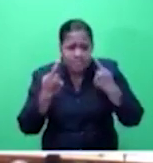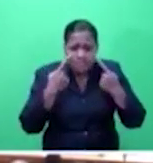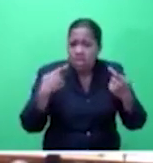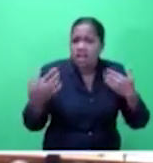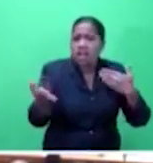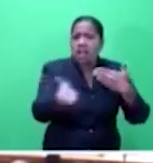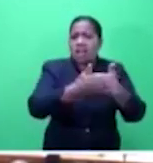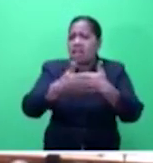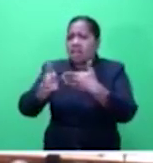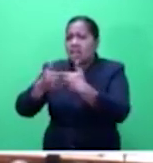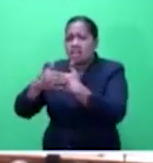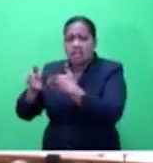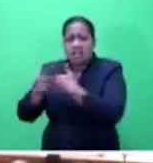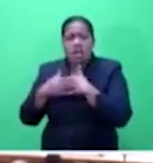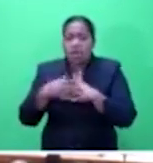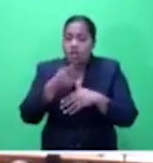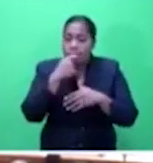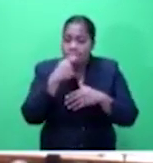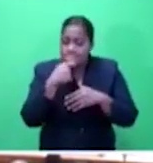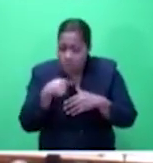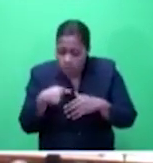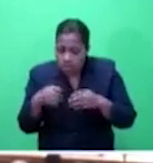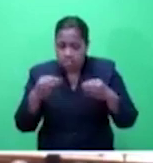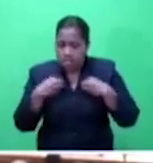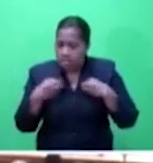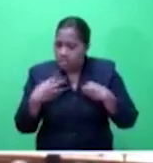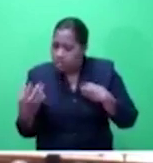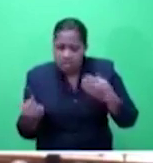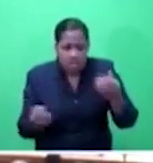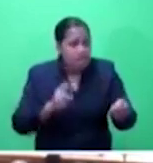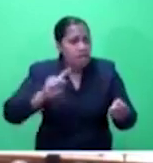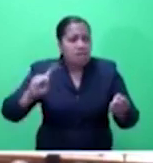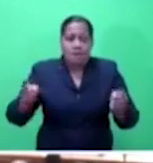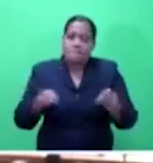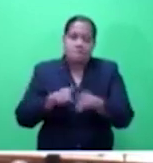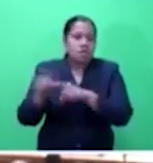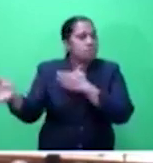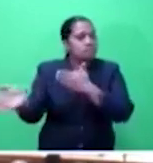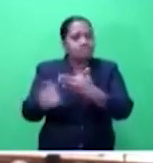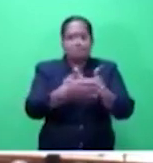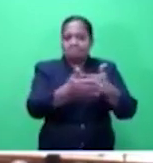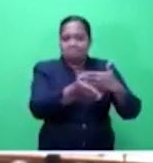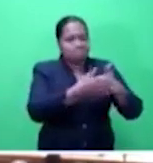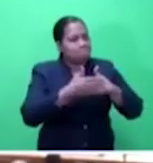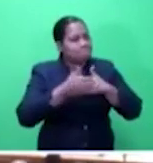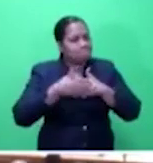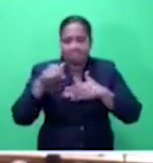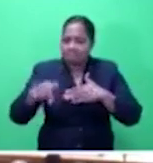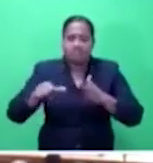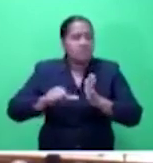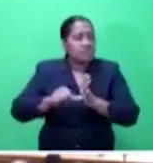only a handful of exceptions, every business, everywhere in the world, is facing its most difficult year on